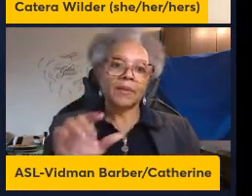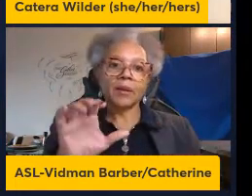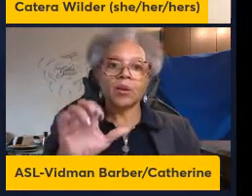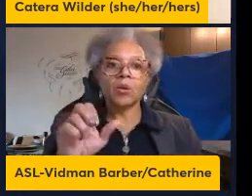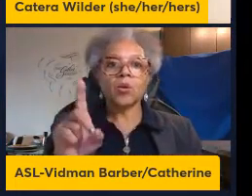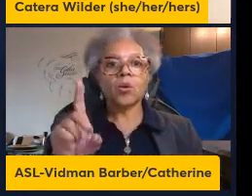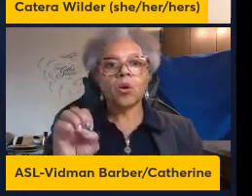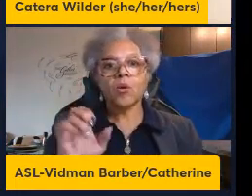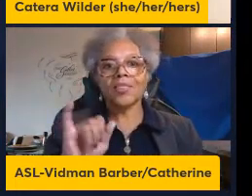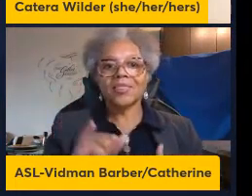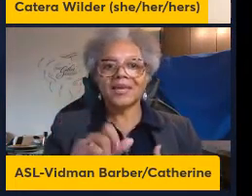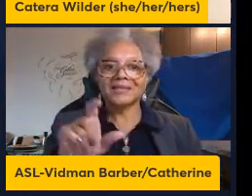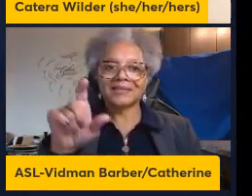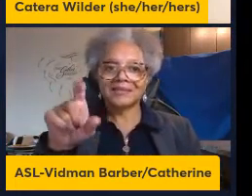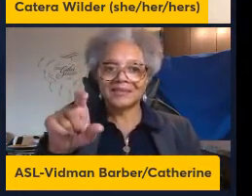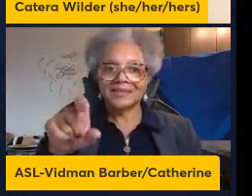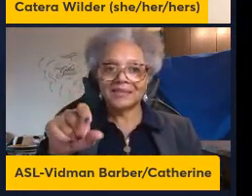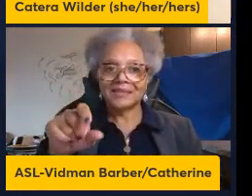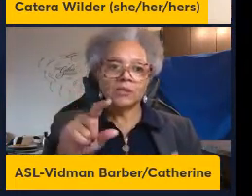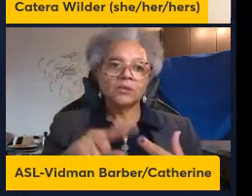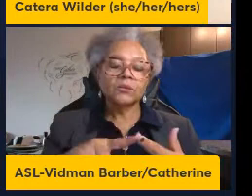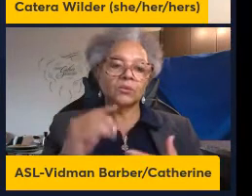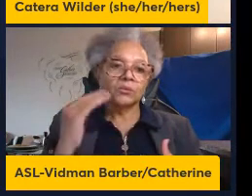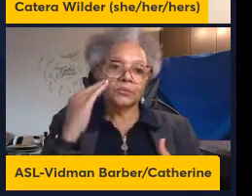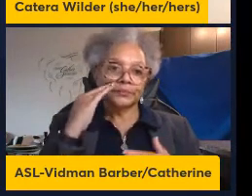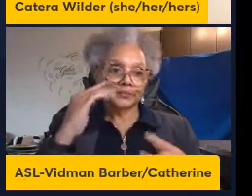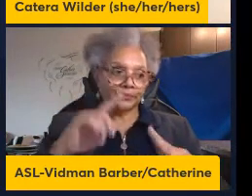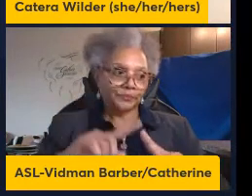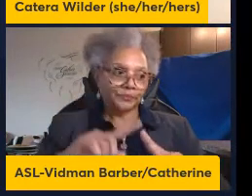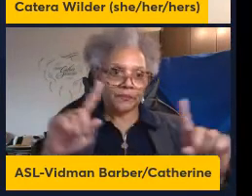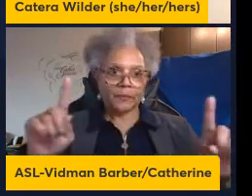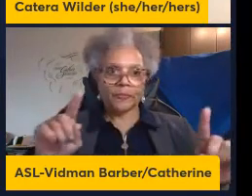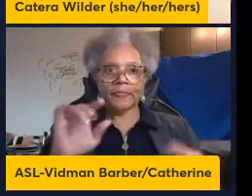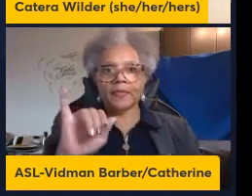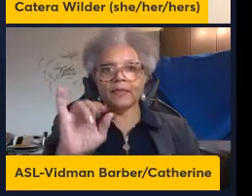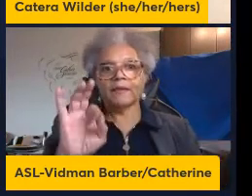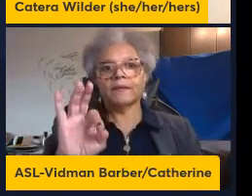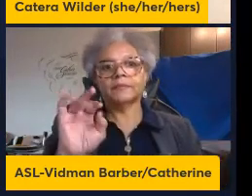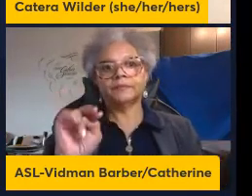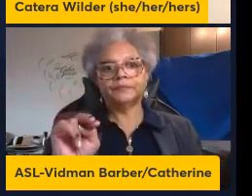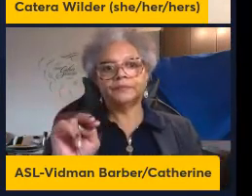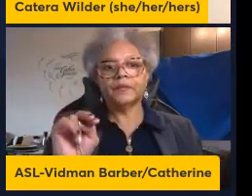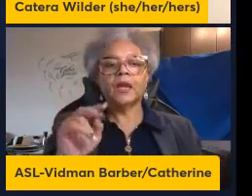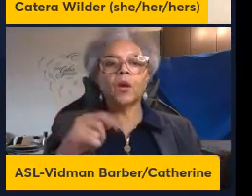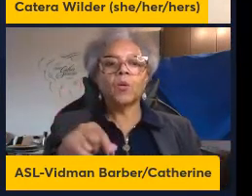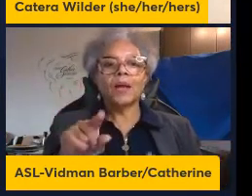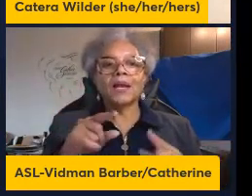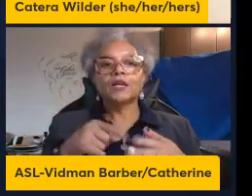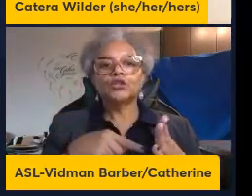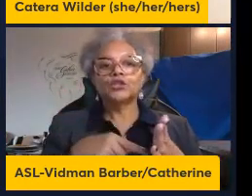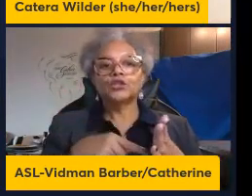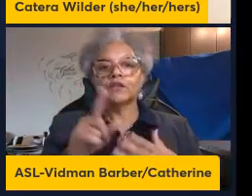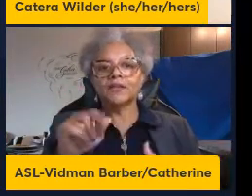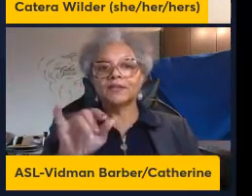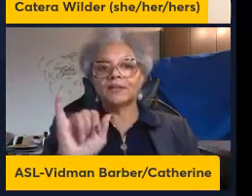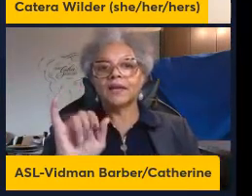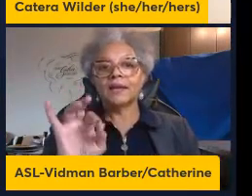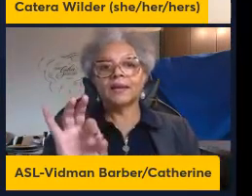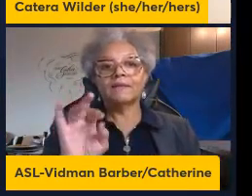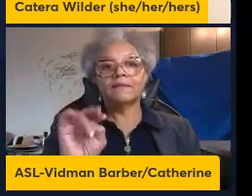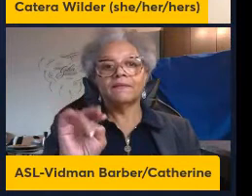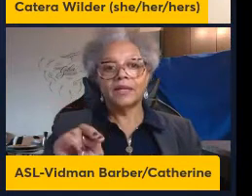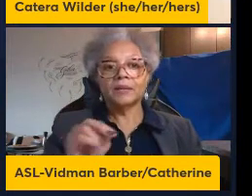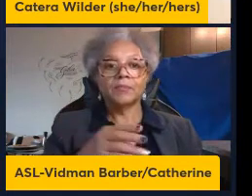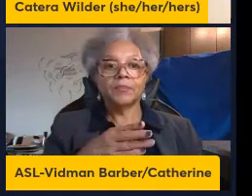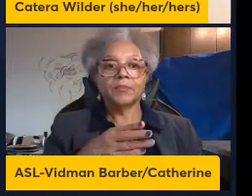is needed to distinguish the different interferons. And so while I showed this for this interferon pathway, again, this kind